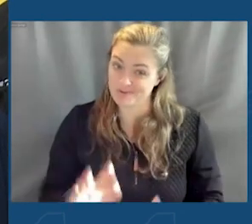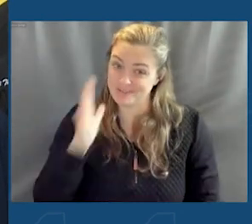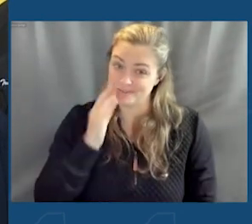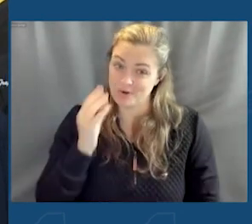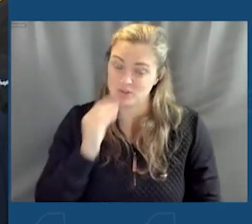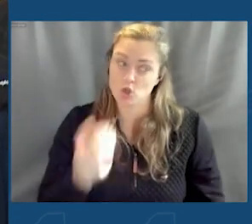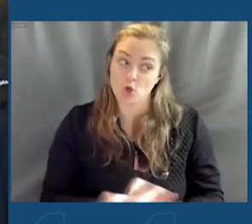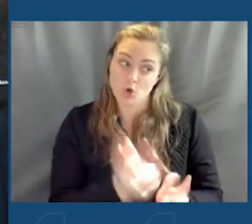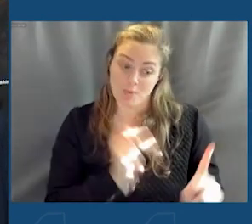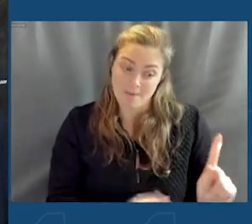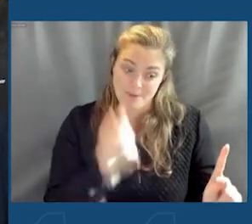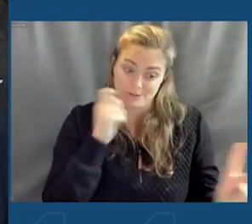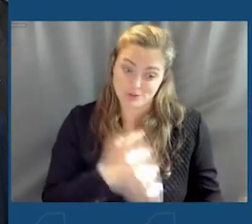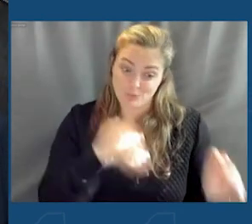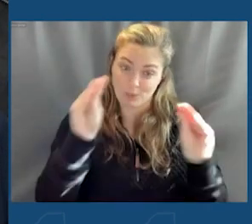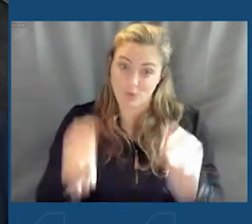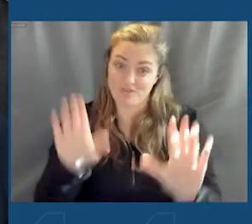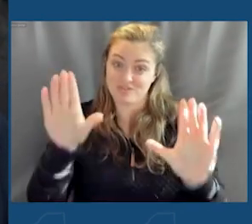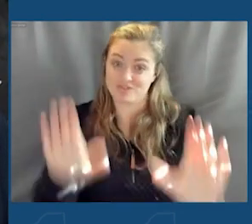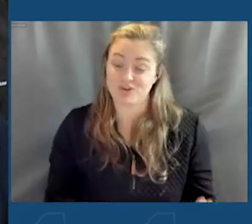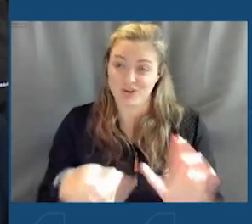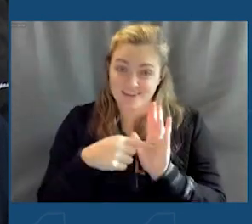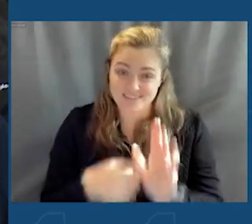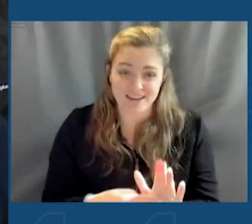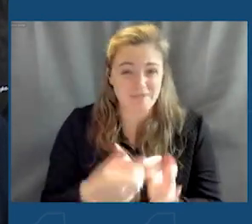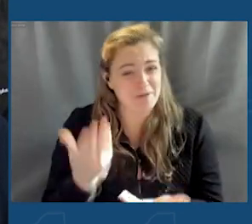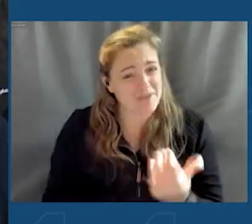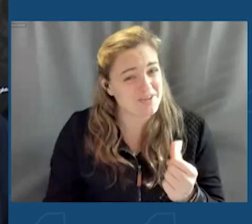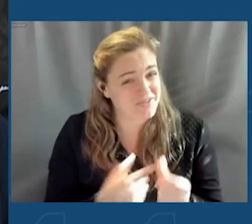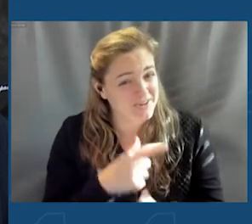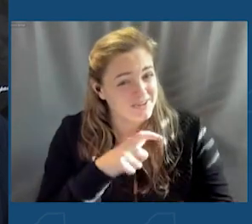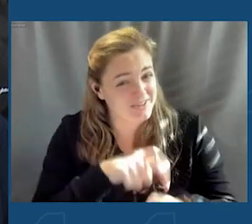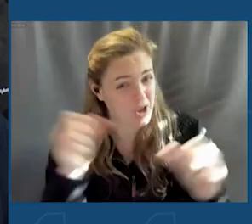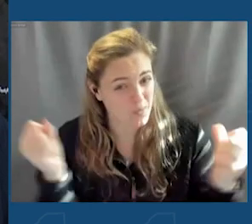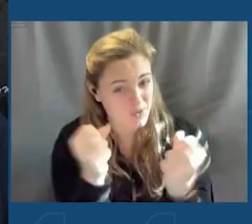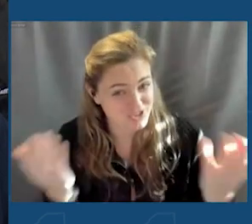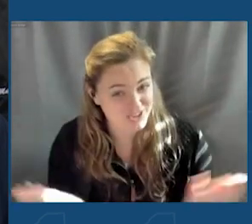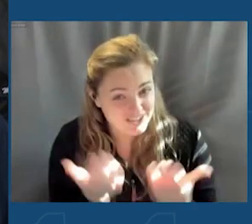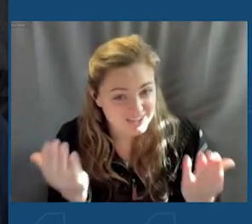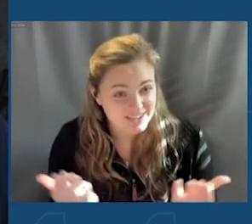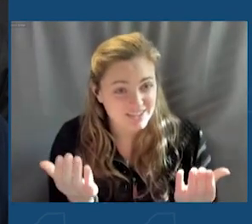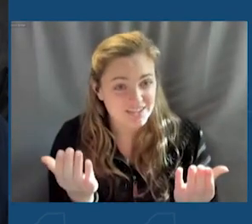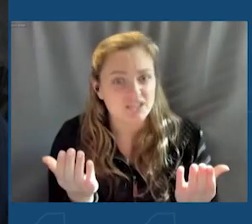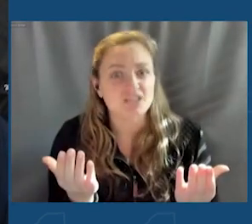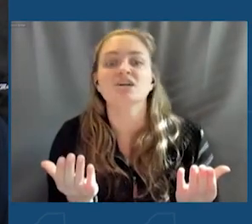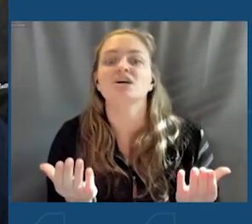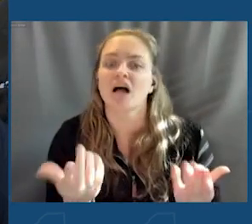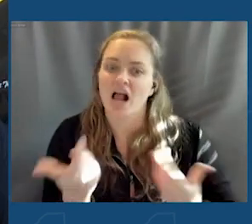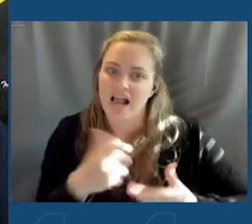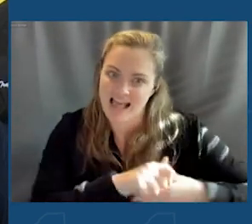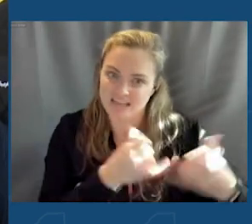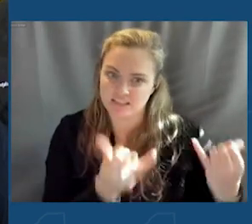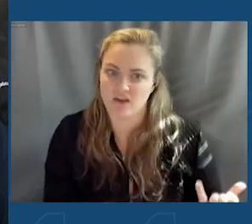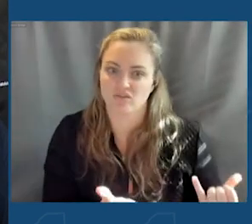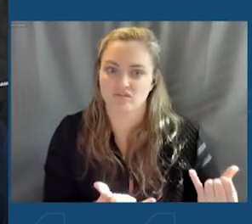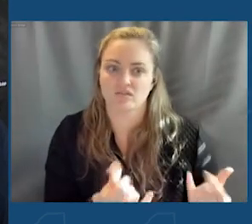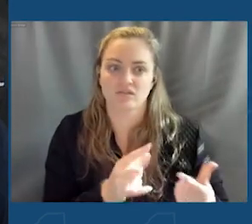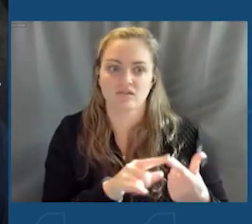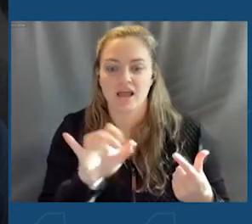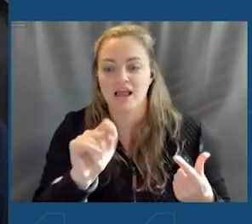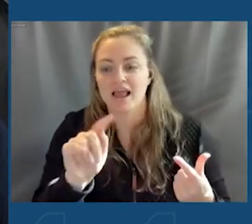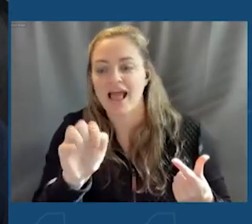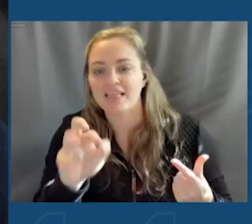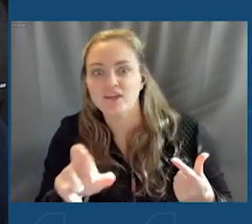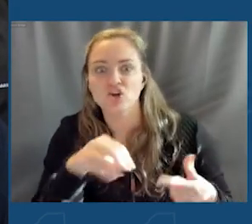the area, which is a great sign. This may be someone's first winter. This is when you fill up the gas tank. Put cat litter in your trunk if you get